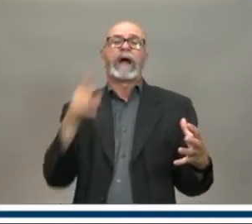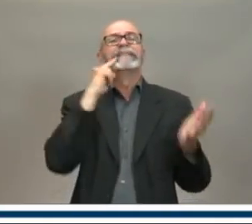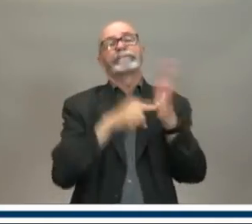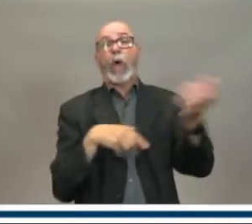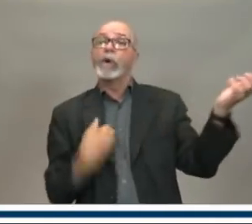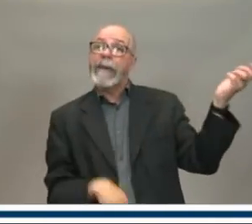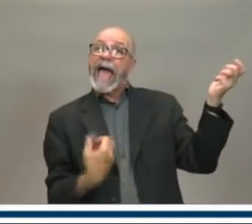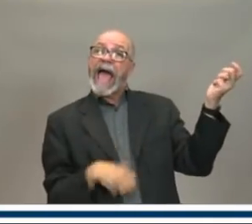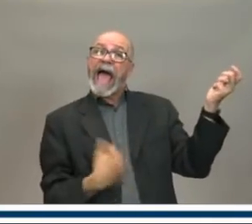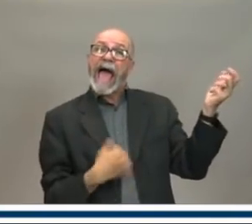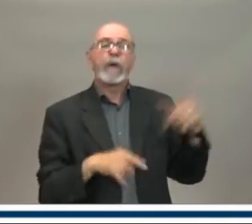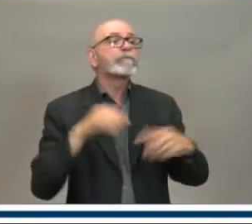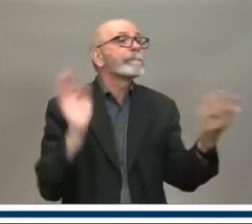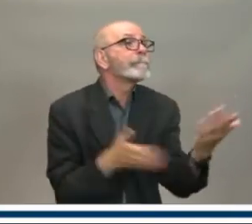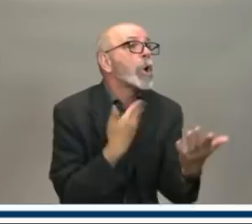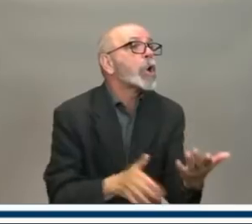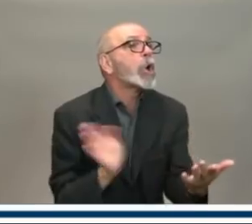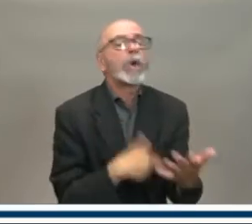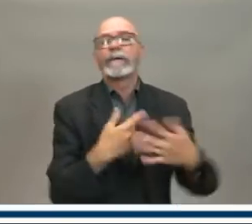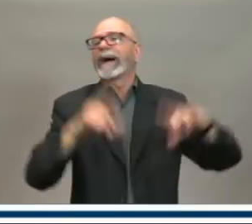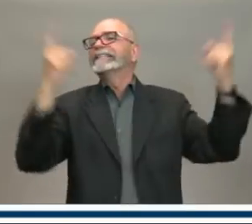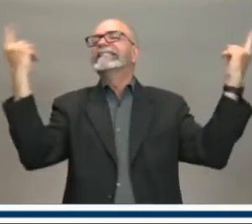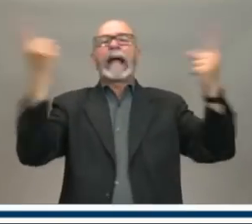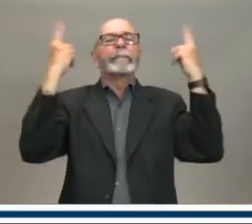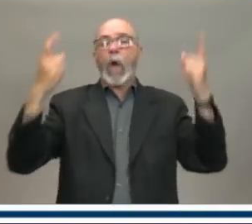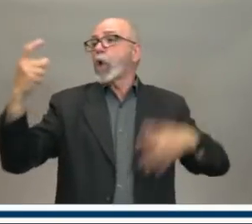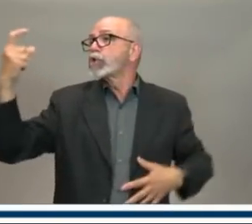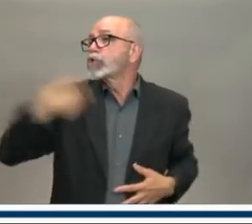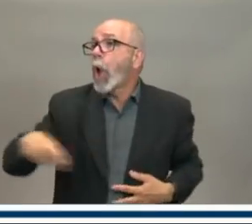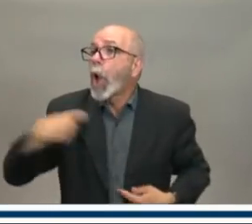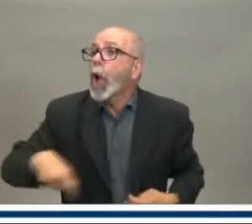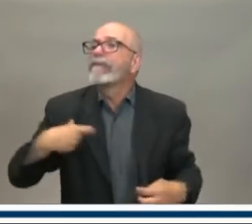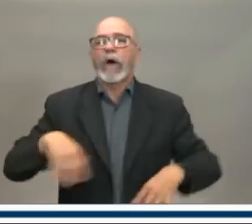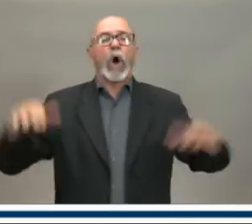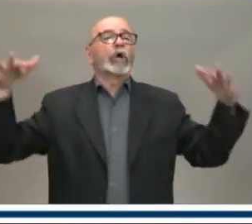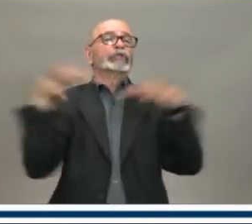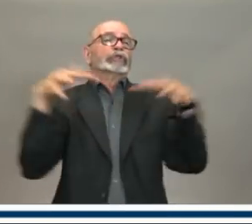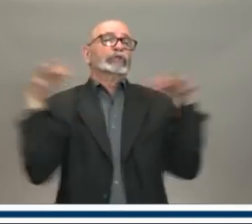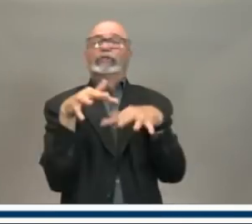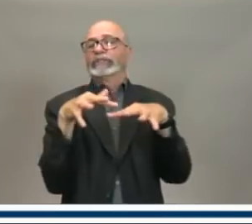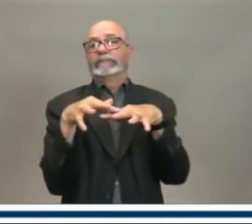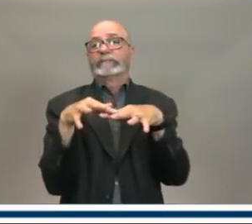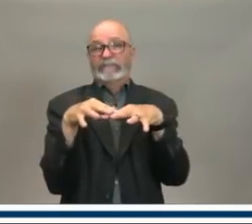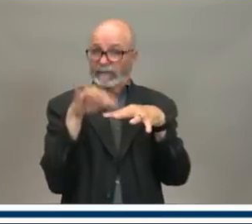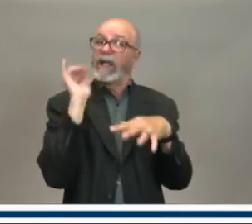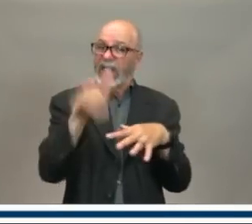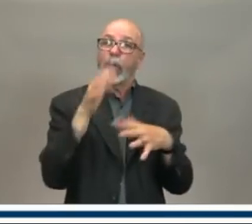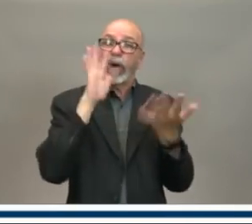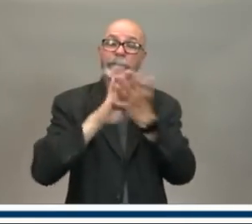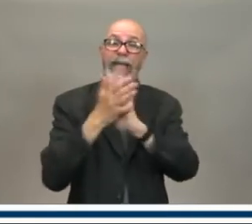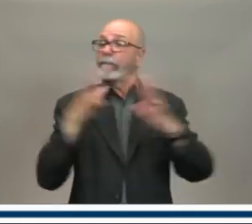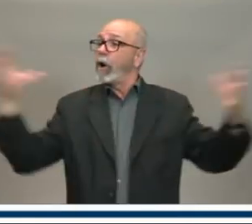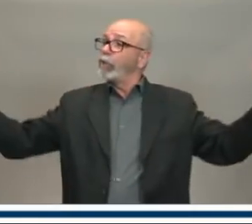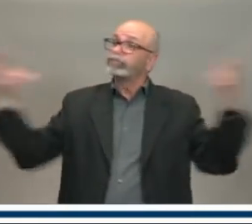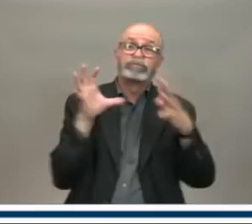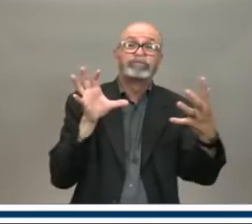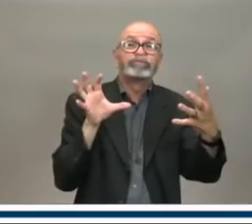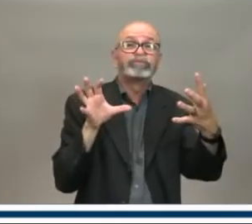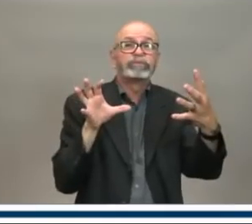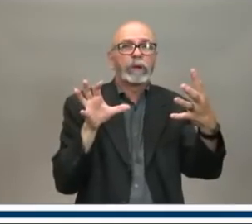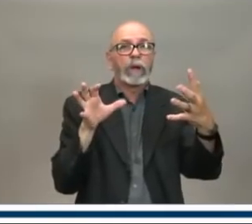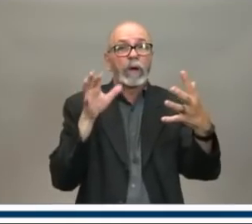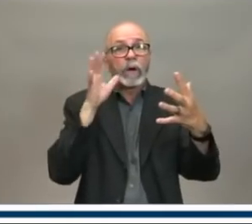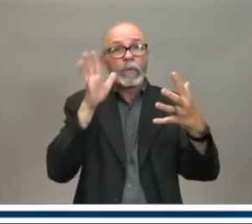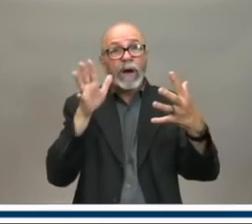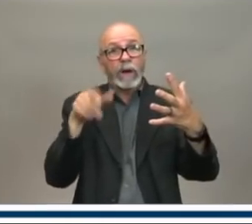sort of thing. What kind of timeline are we looking at here? Will large concerts and conventions be out of the question until next